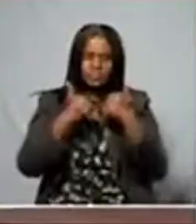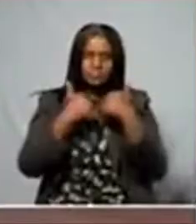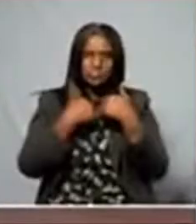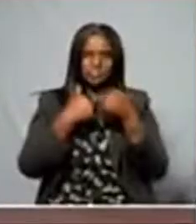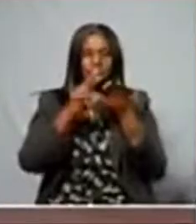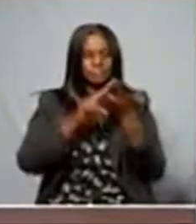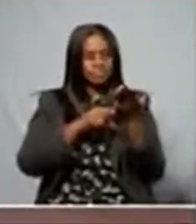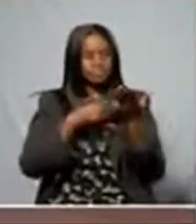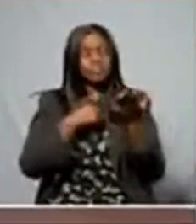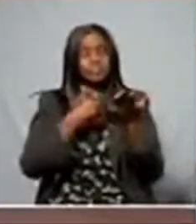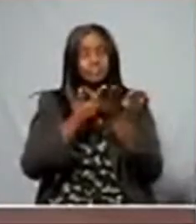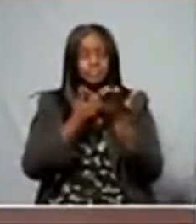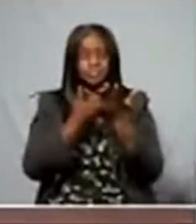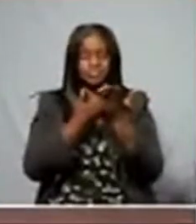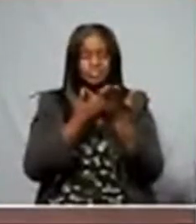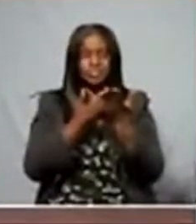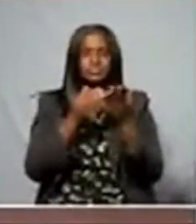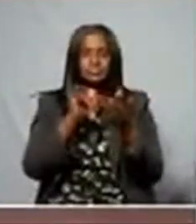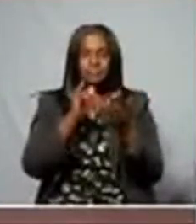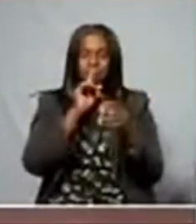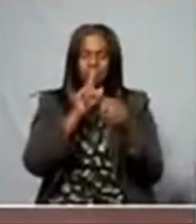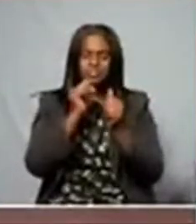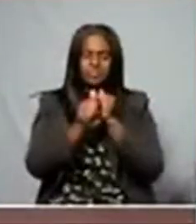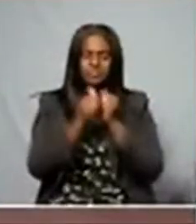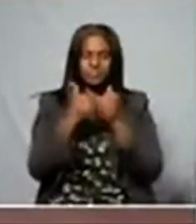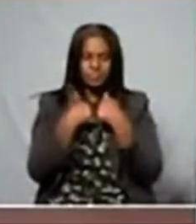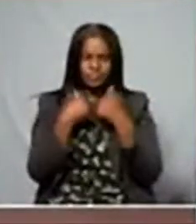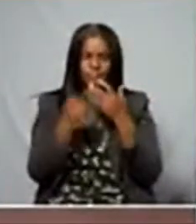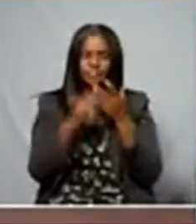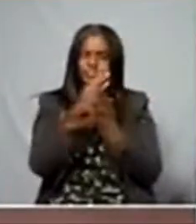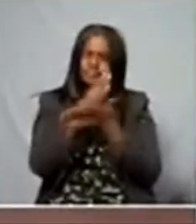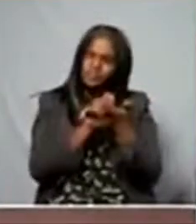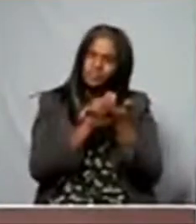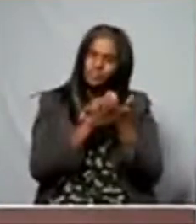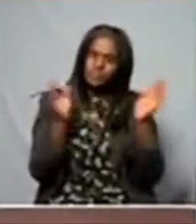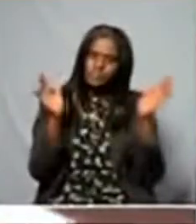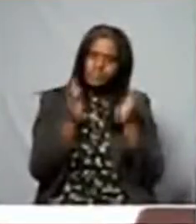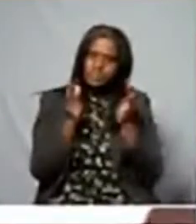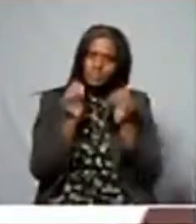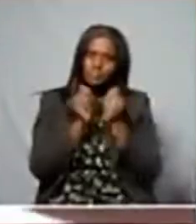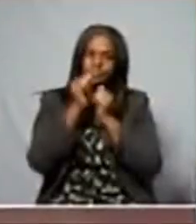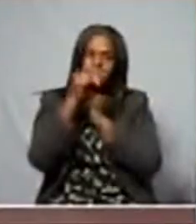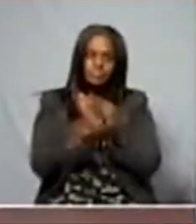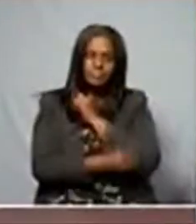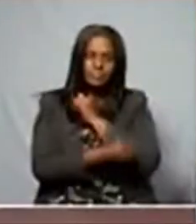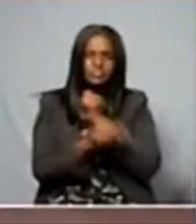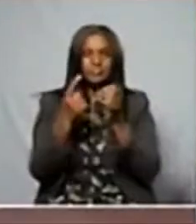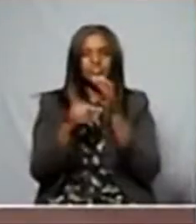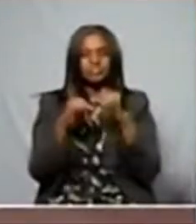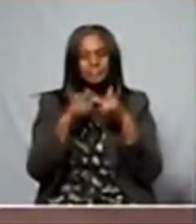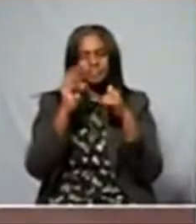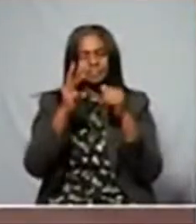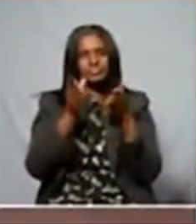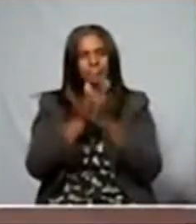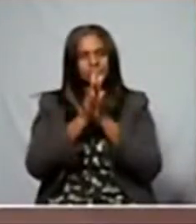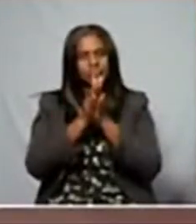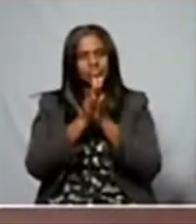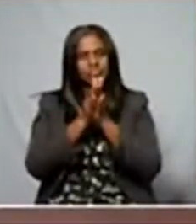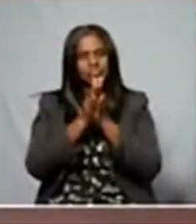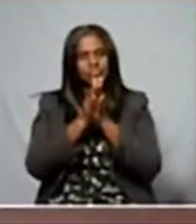submission, which has got a summary and a detailed one. So what we'll do is we'll request you to